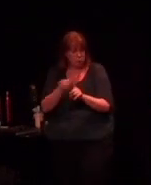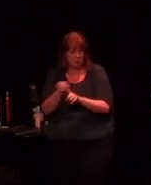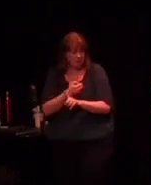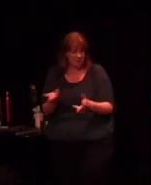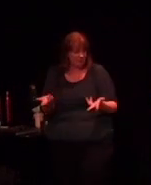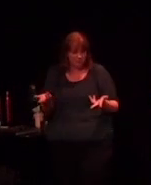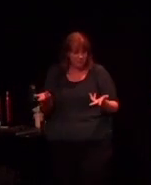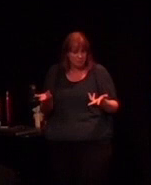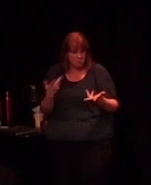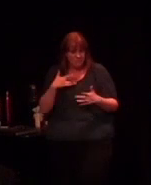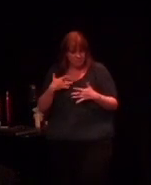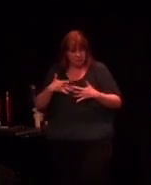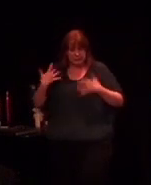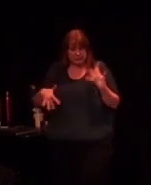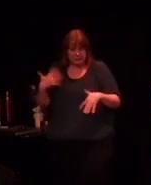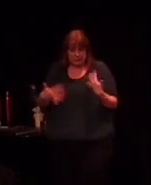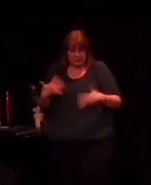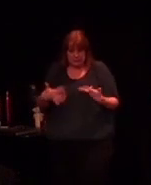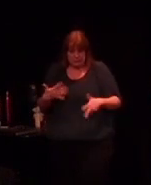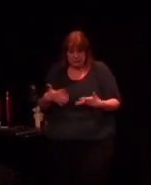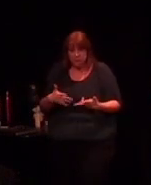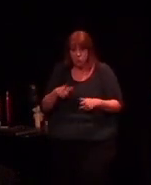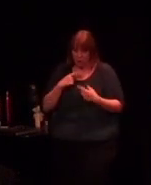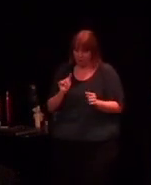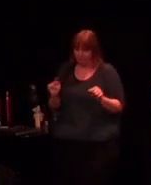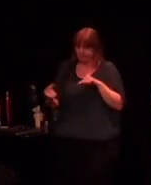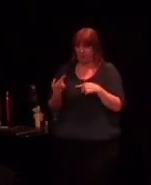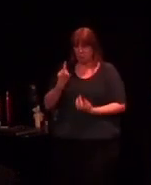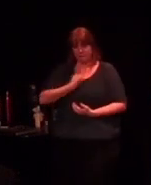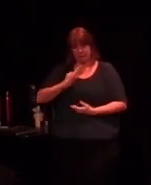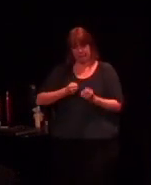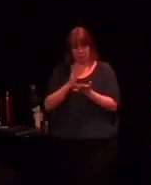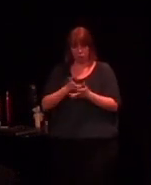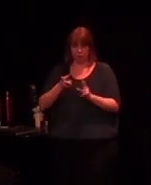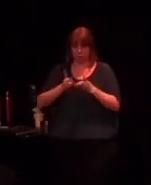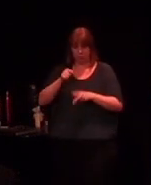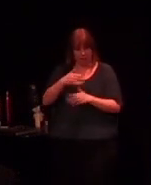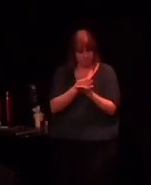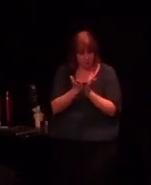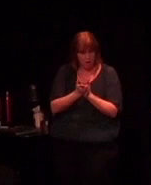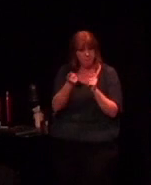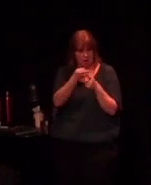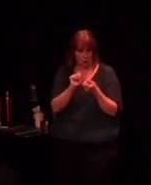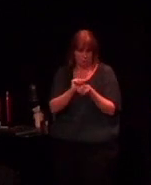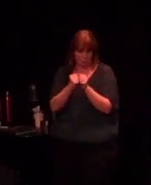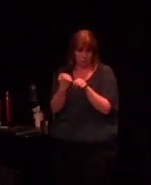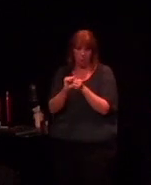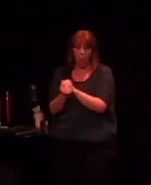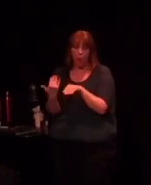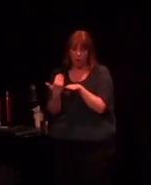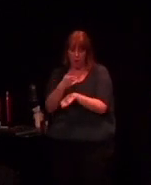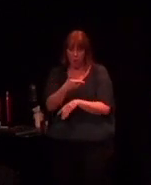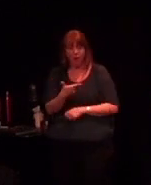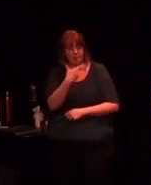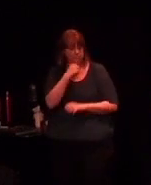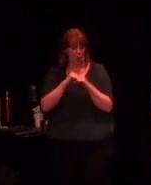that would hurt in the same way as, so we flipped it, so I did that, and then my co-worker who's here, when the boys